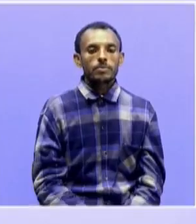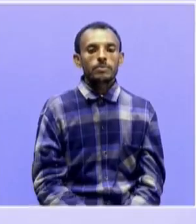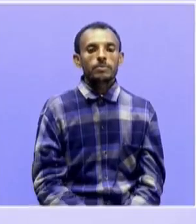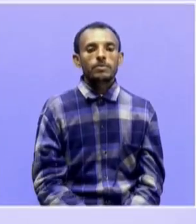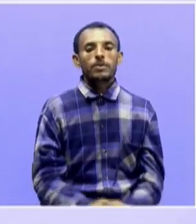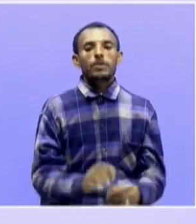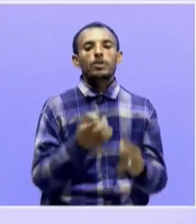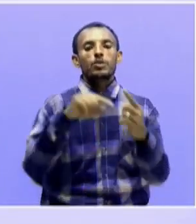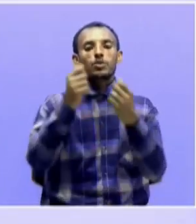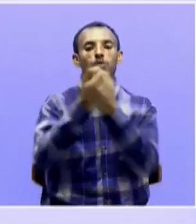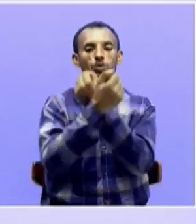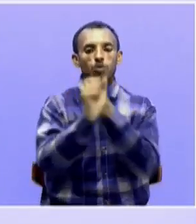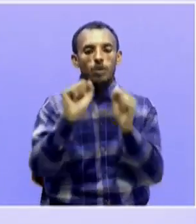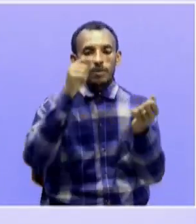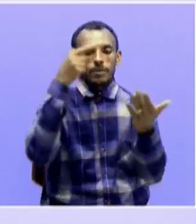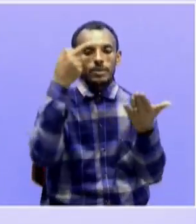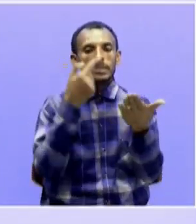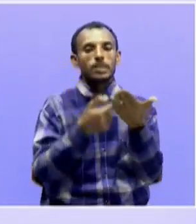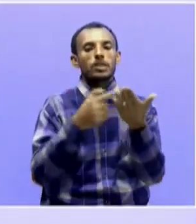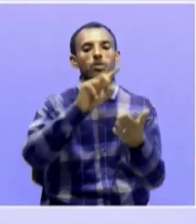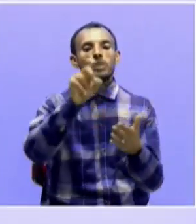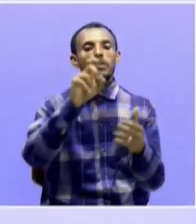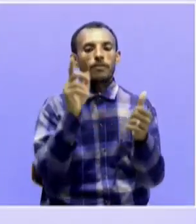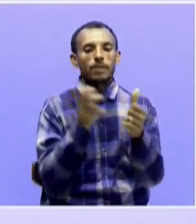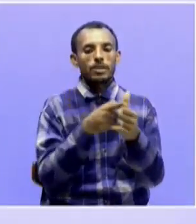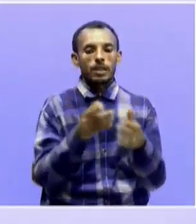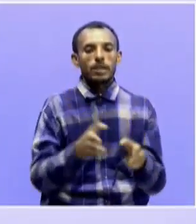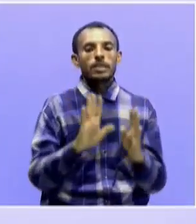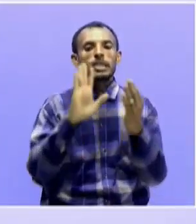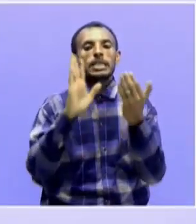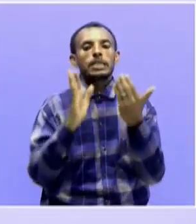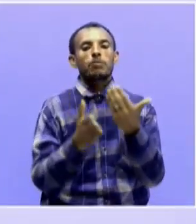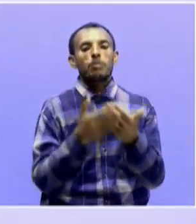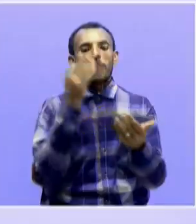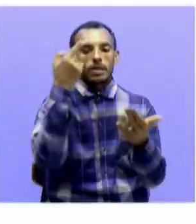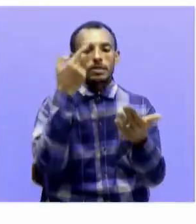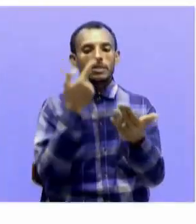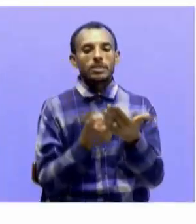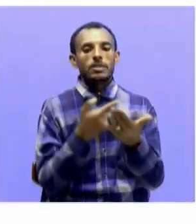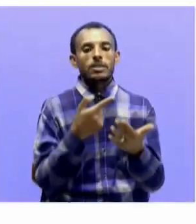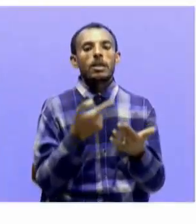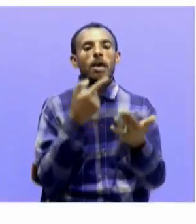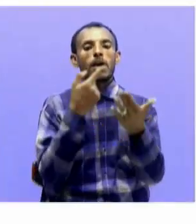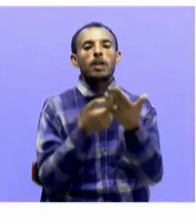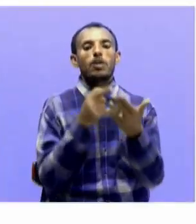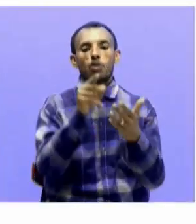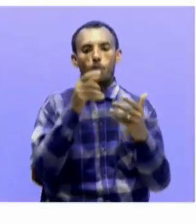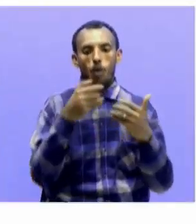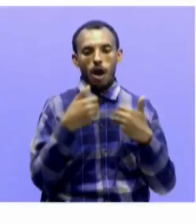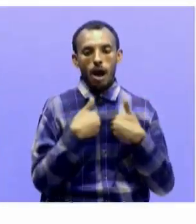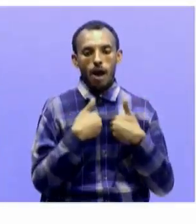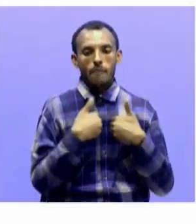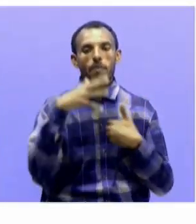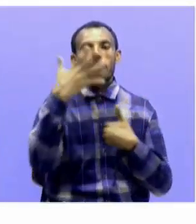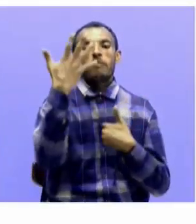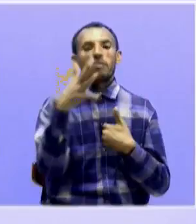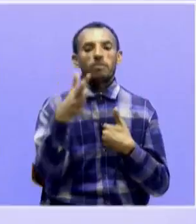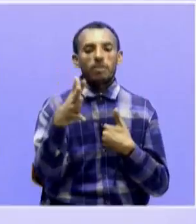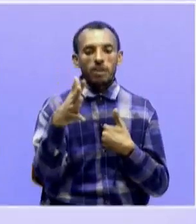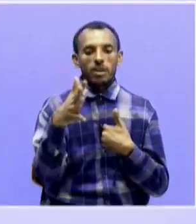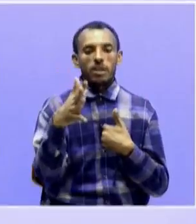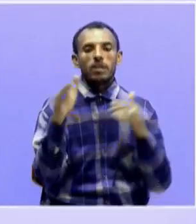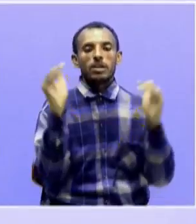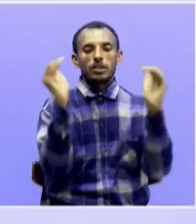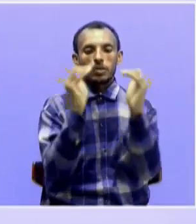To solve this, first let's simplify this one. So here you have 15 is